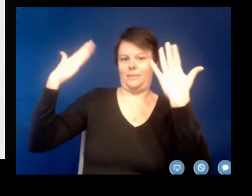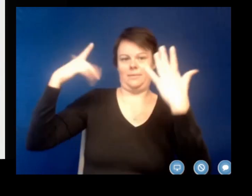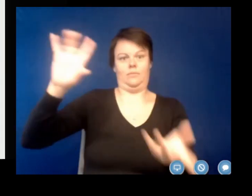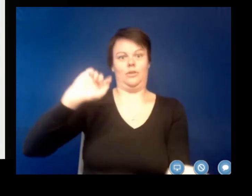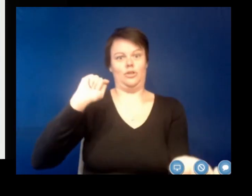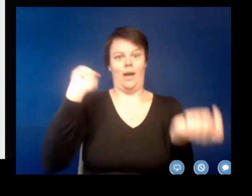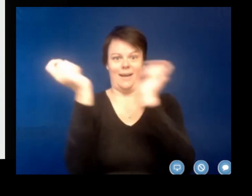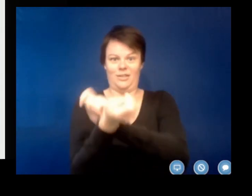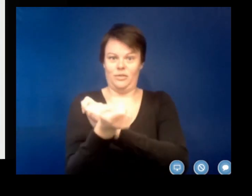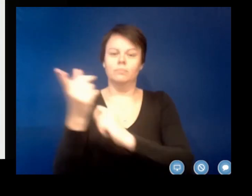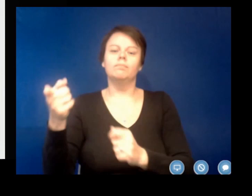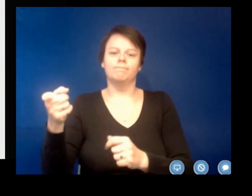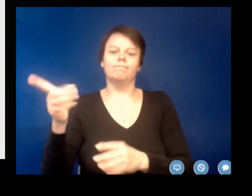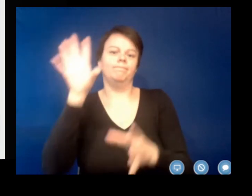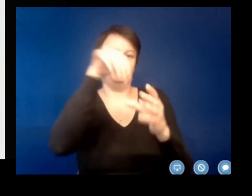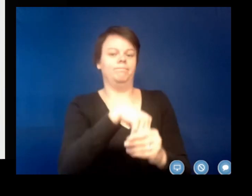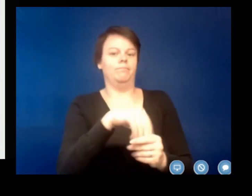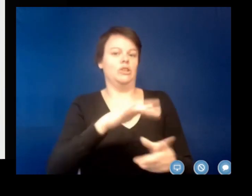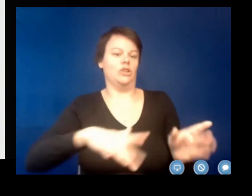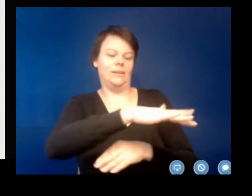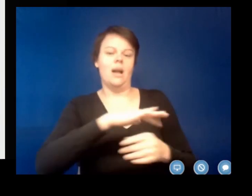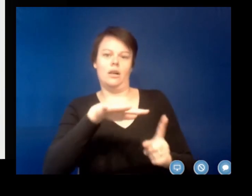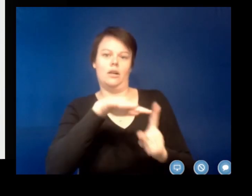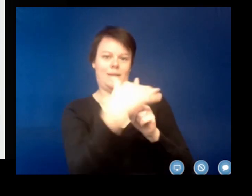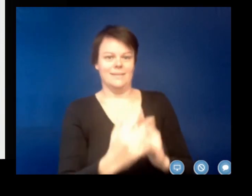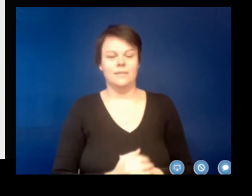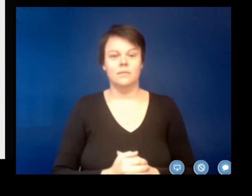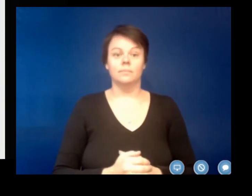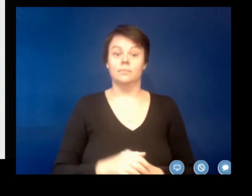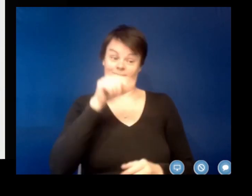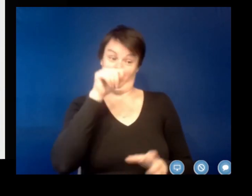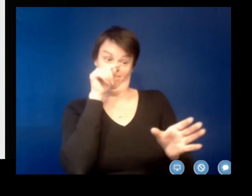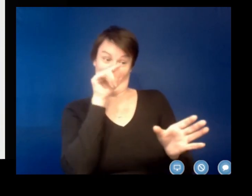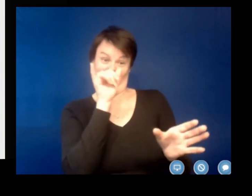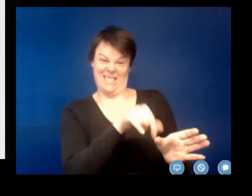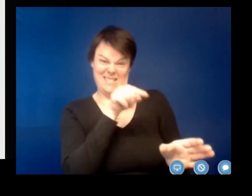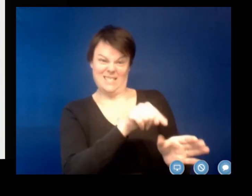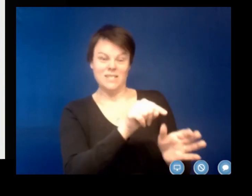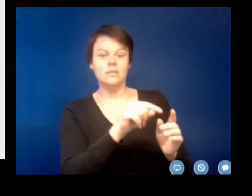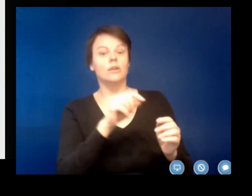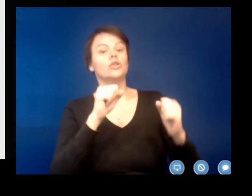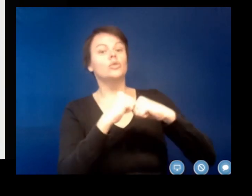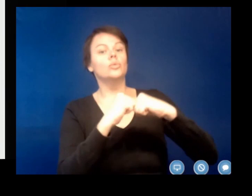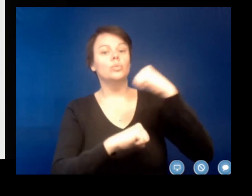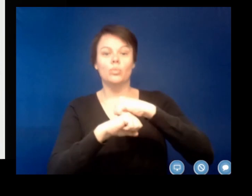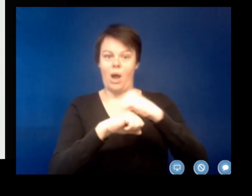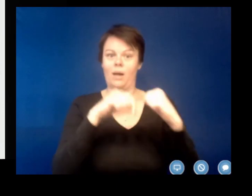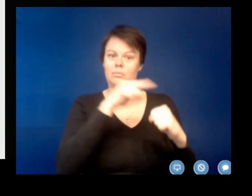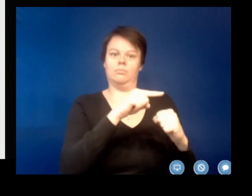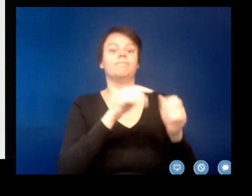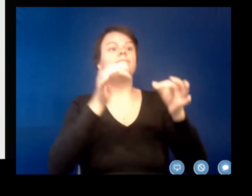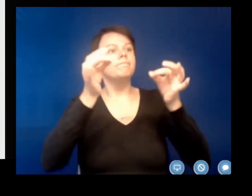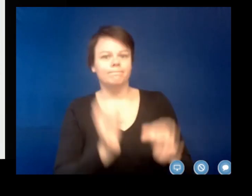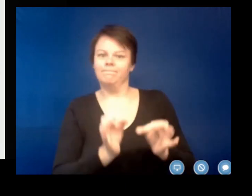this complexity and structural uncertainty results in learning tasks in regard to identity, in overcoming